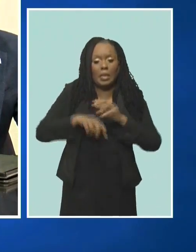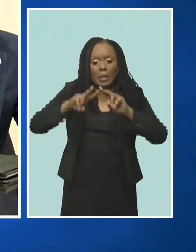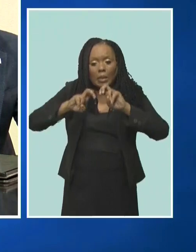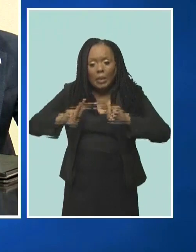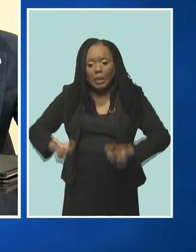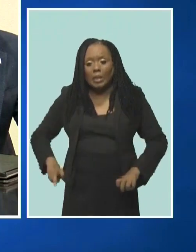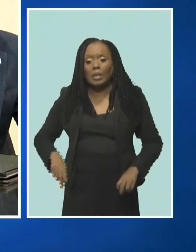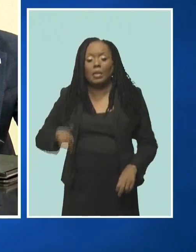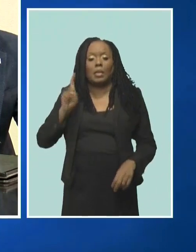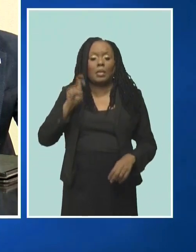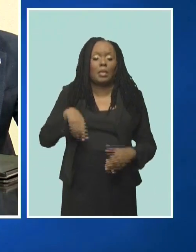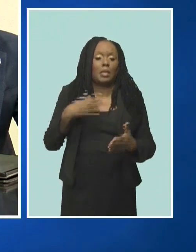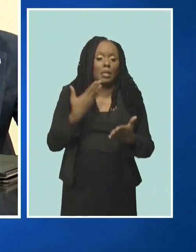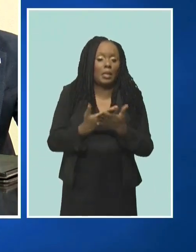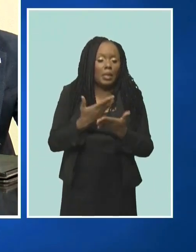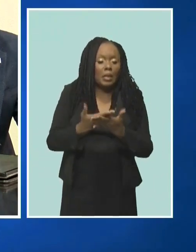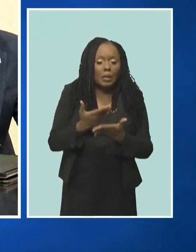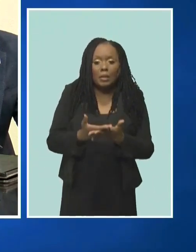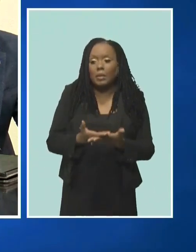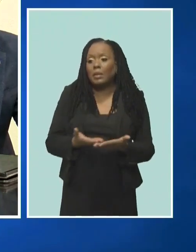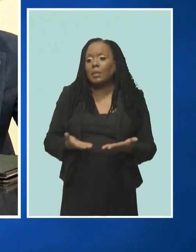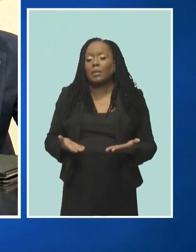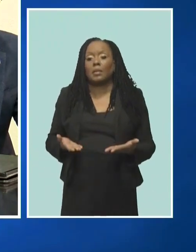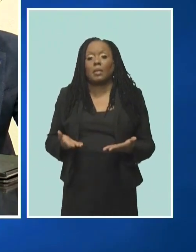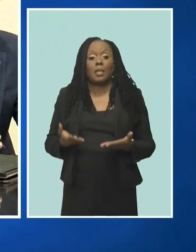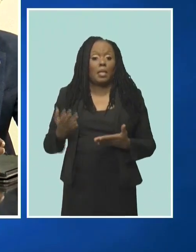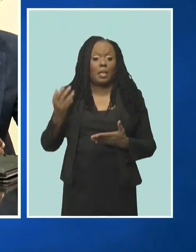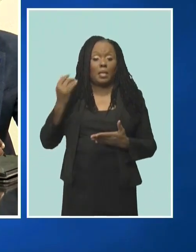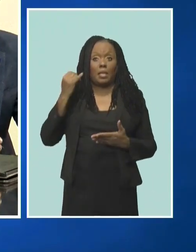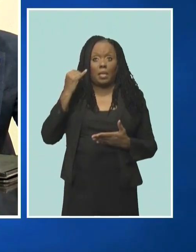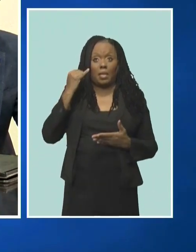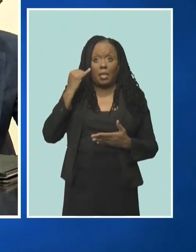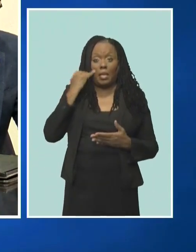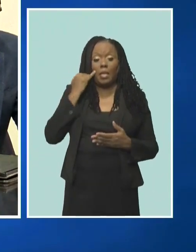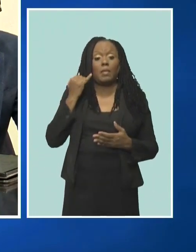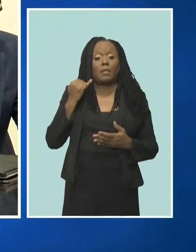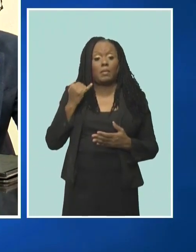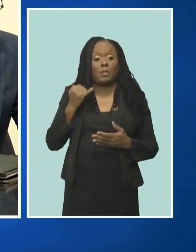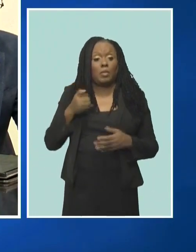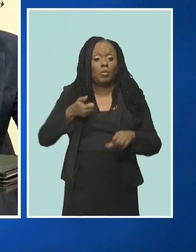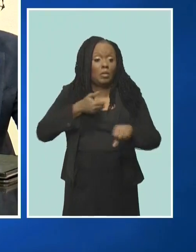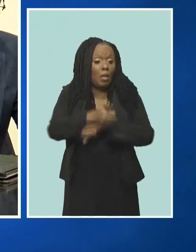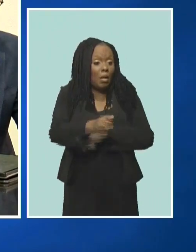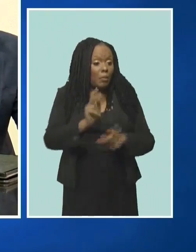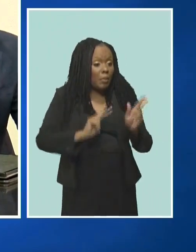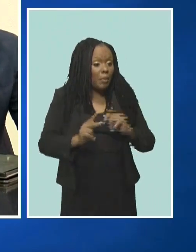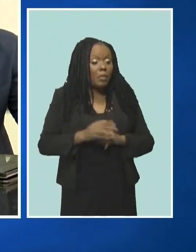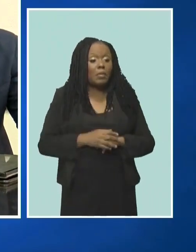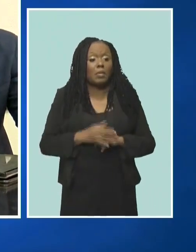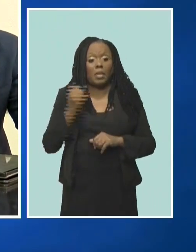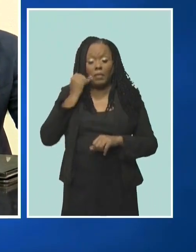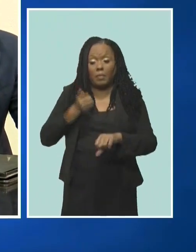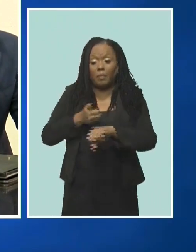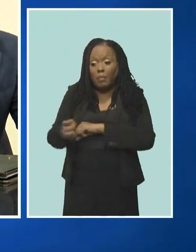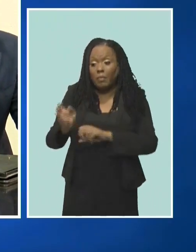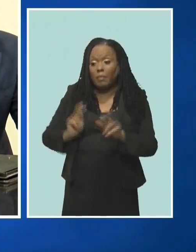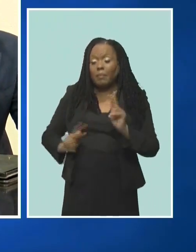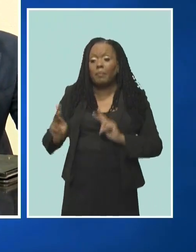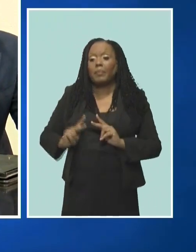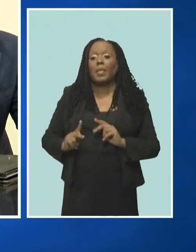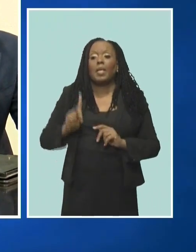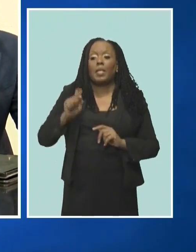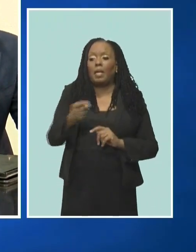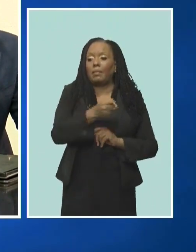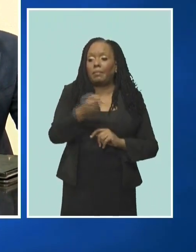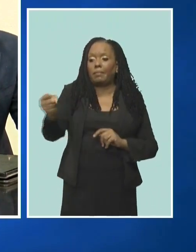evidence. We need people who are accused, who are charged, need to be brought to the courts in a